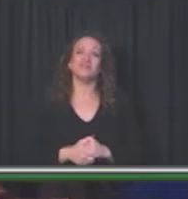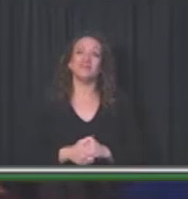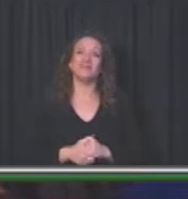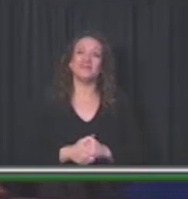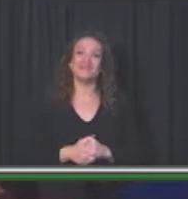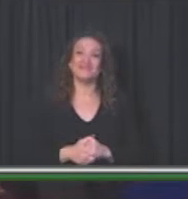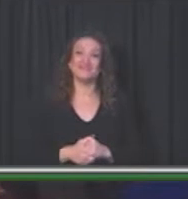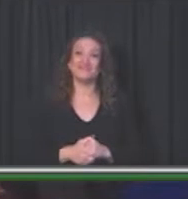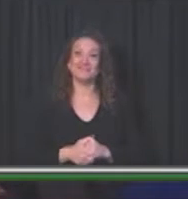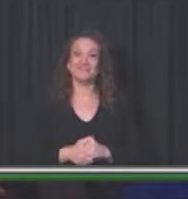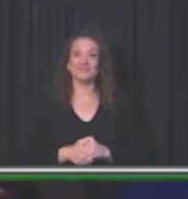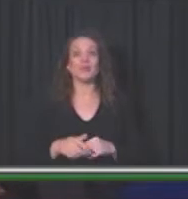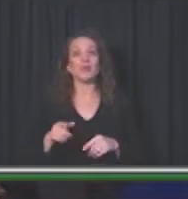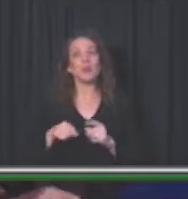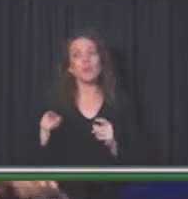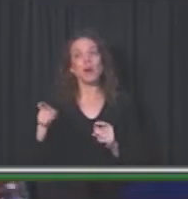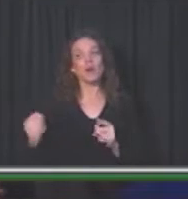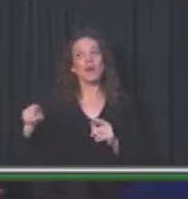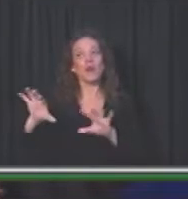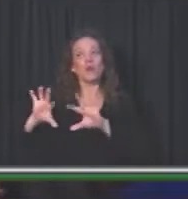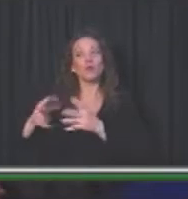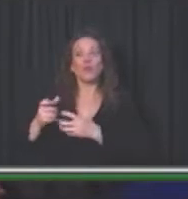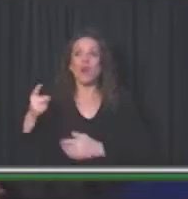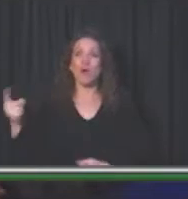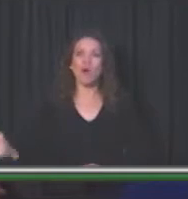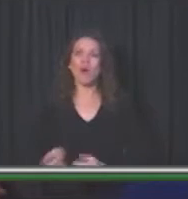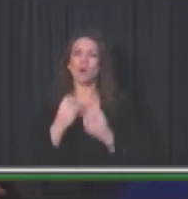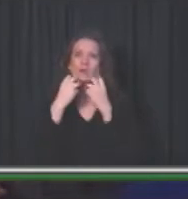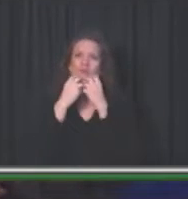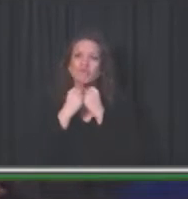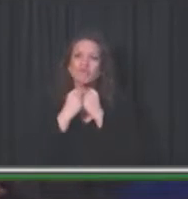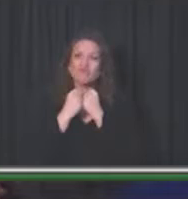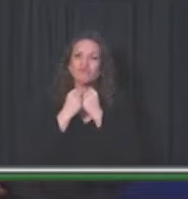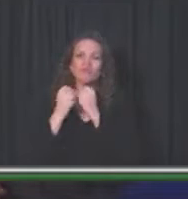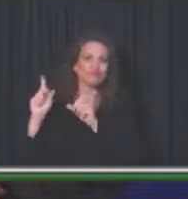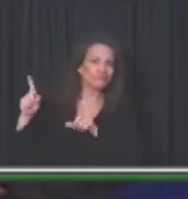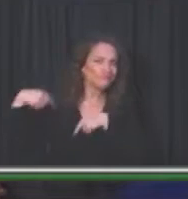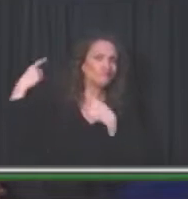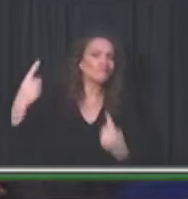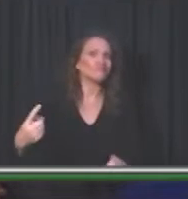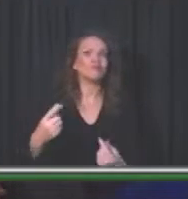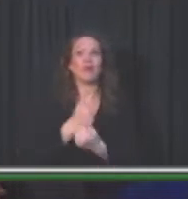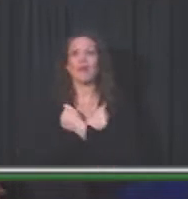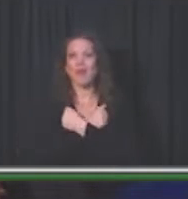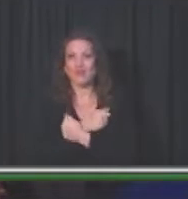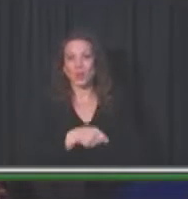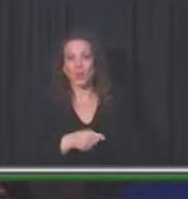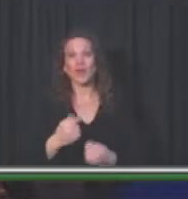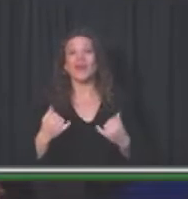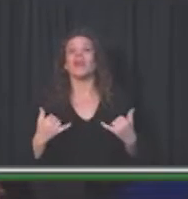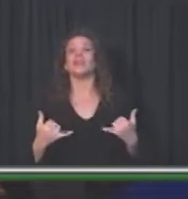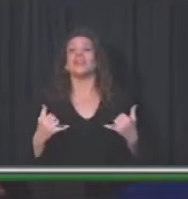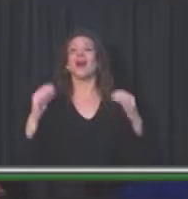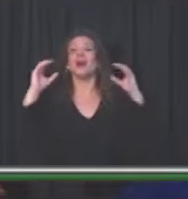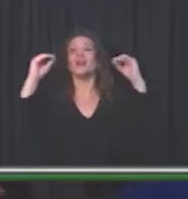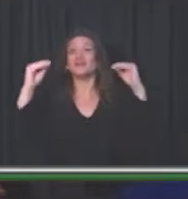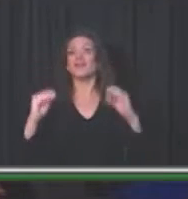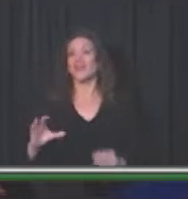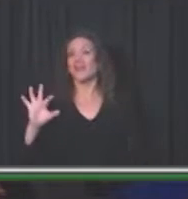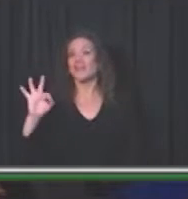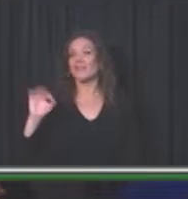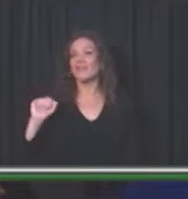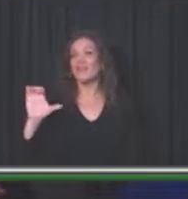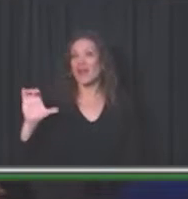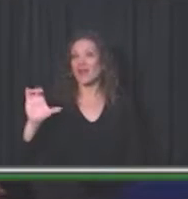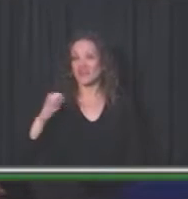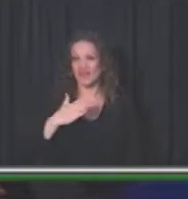But they always cared and always loved you. Would the faculty of Sacramento